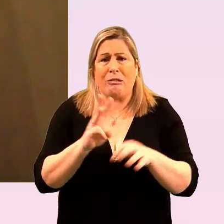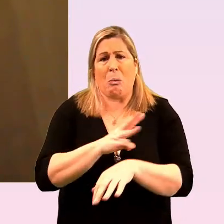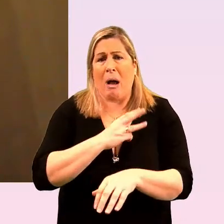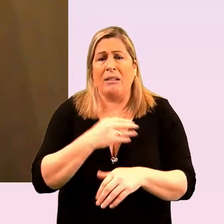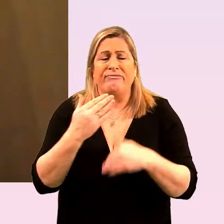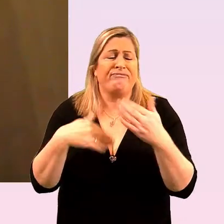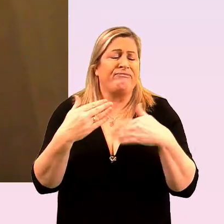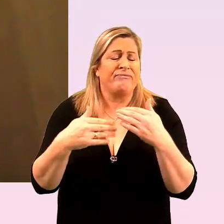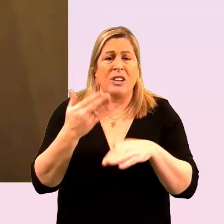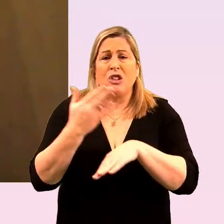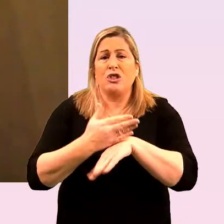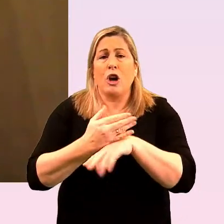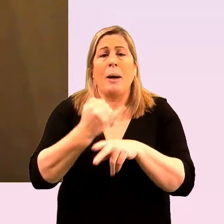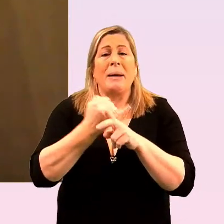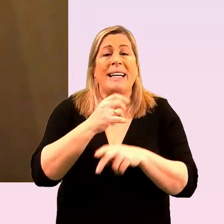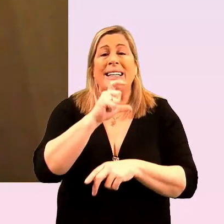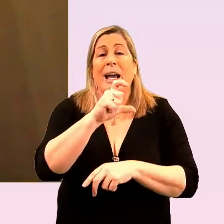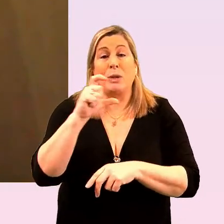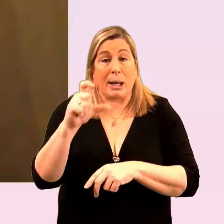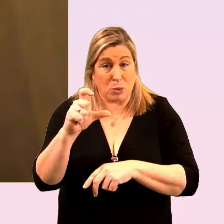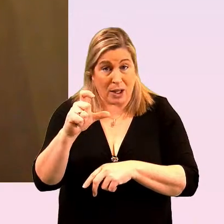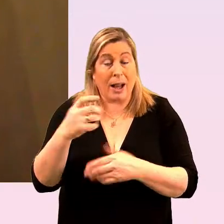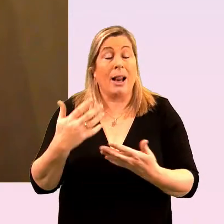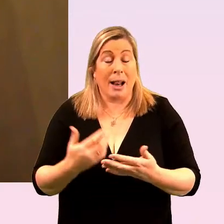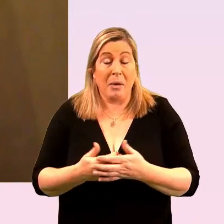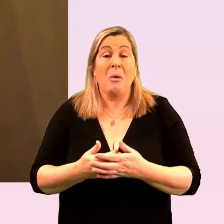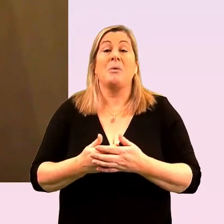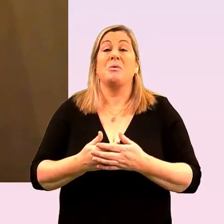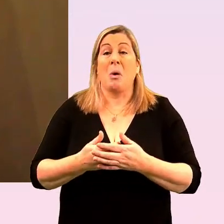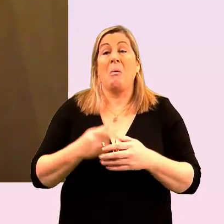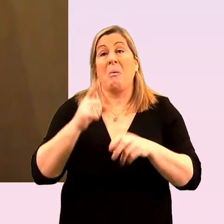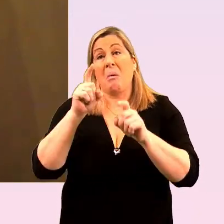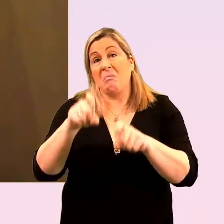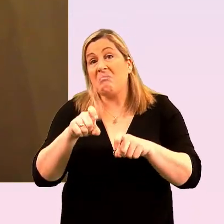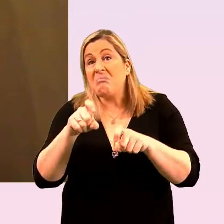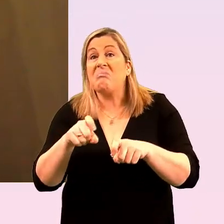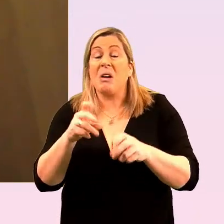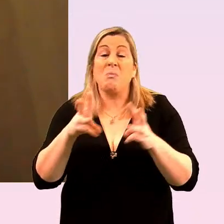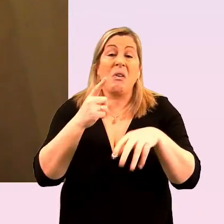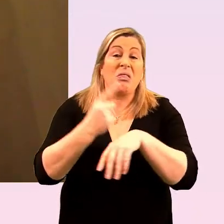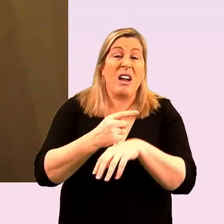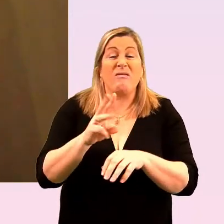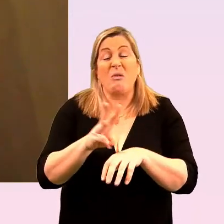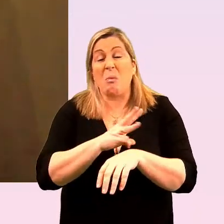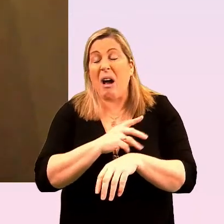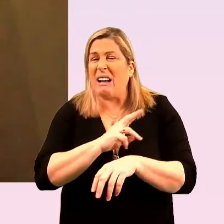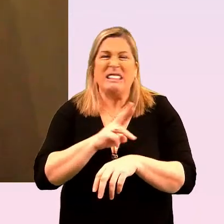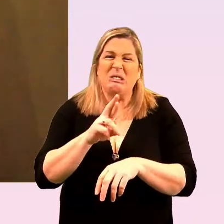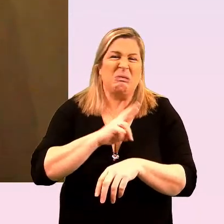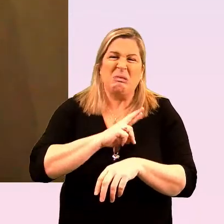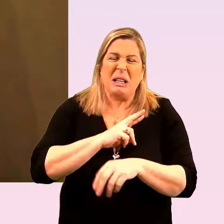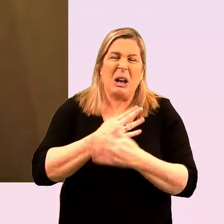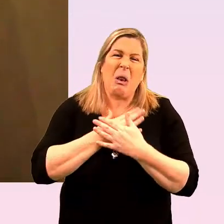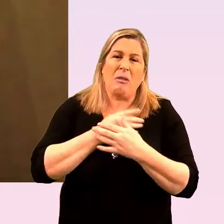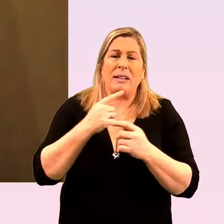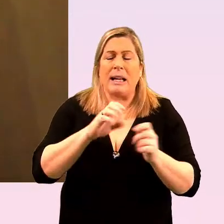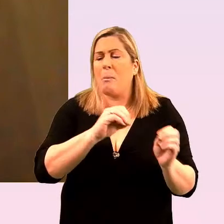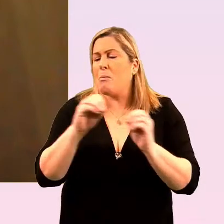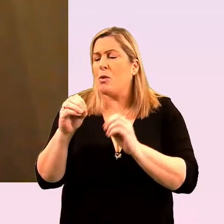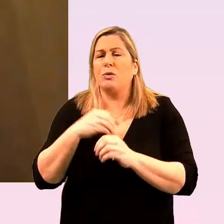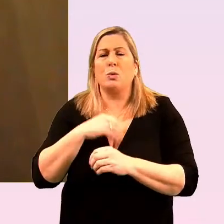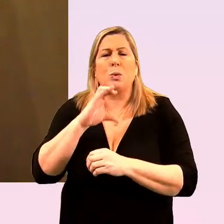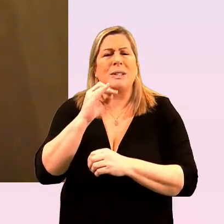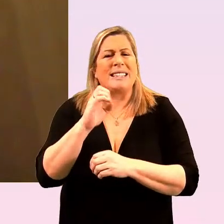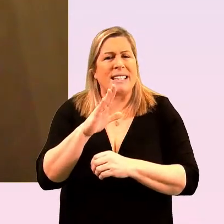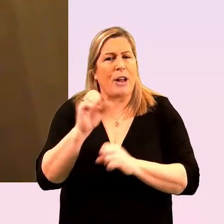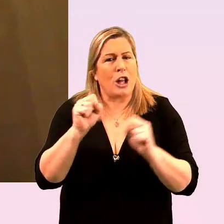getting a job in the county council. So I was there for a while and didn't really love it, and I moved to the civil service, took a drop